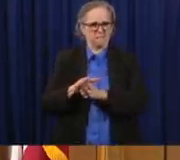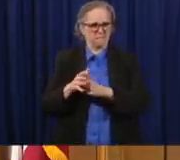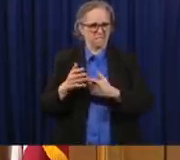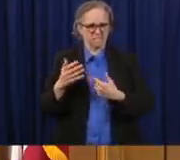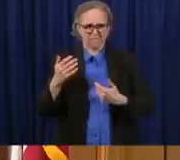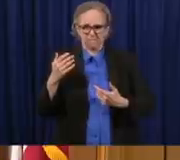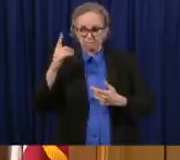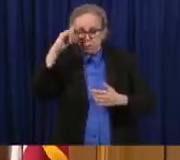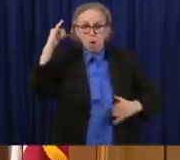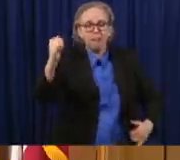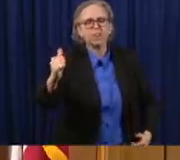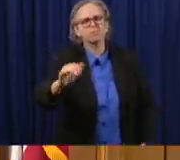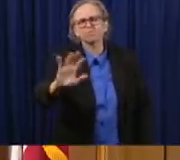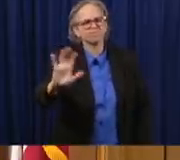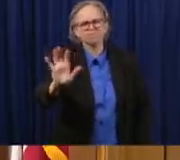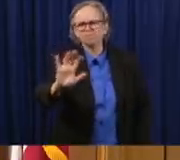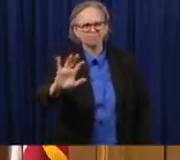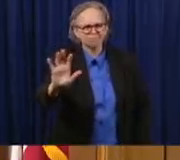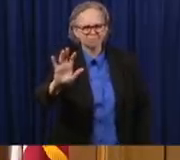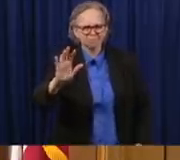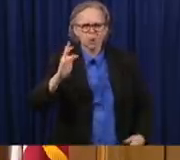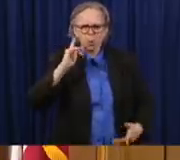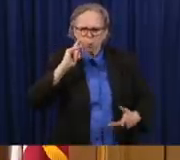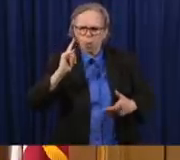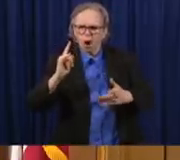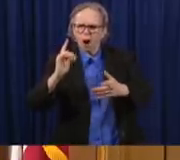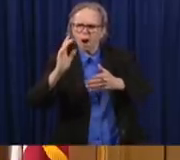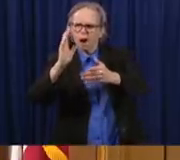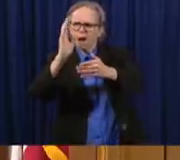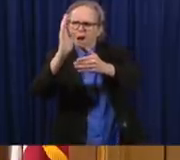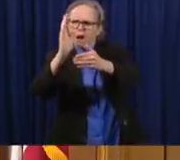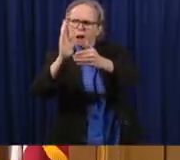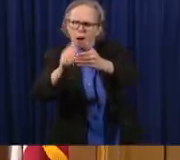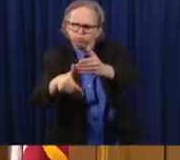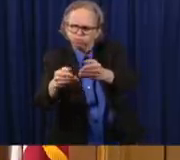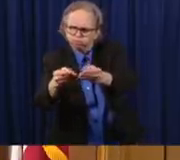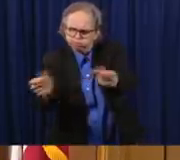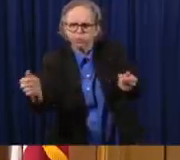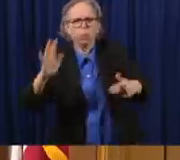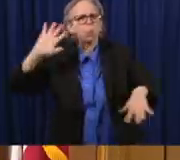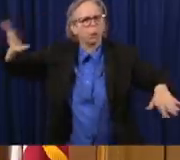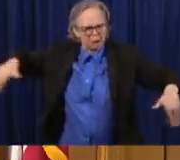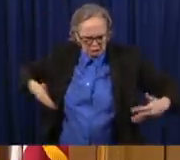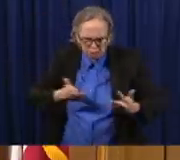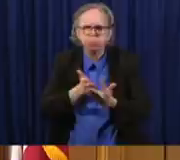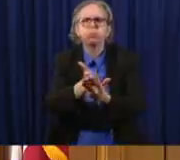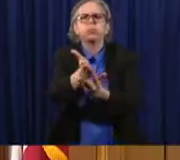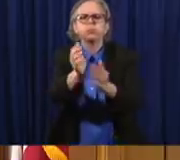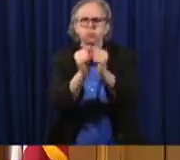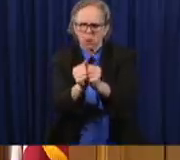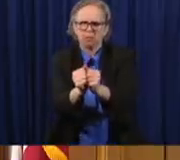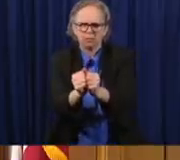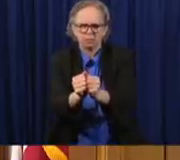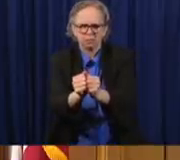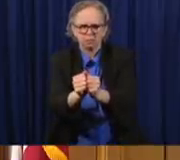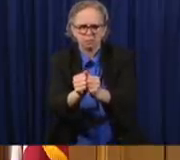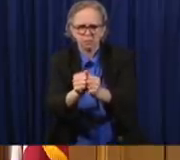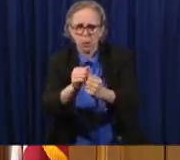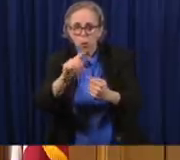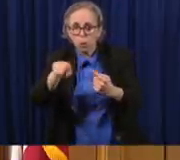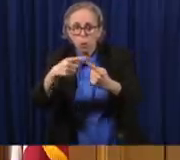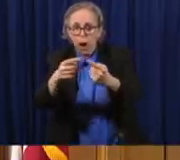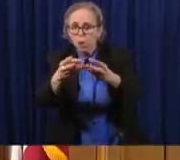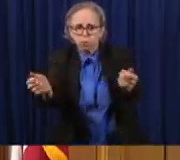this. It's for a period of time. Again, we don't know the exact period of time.